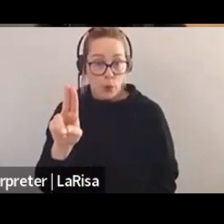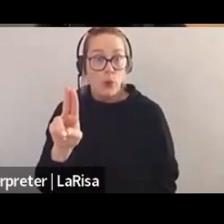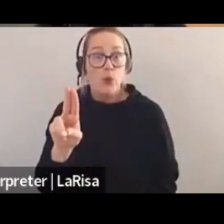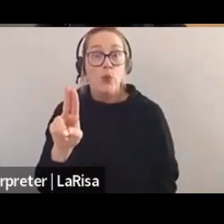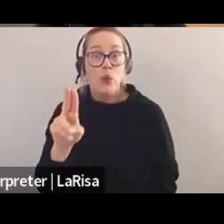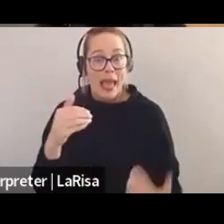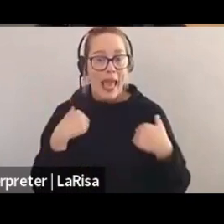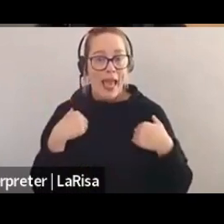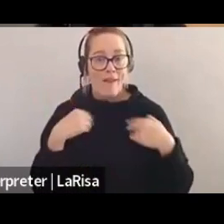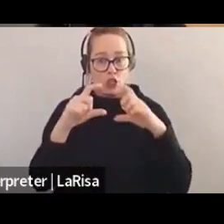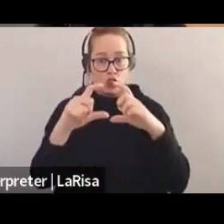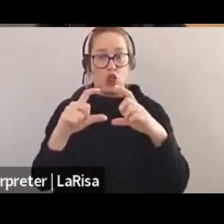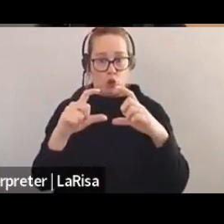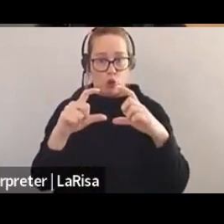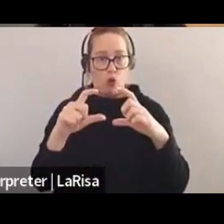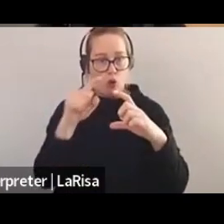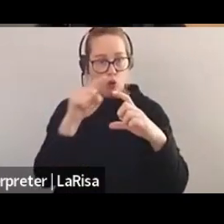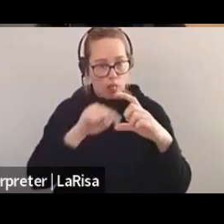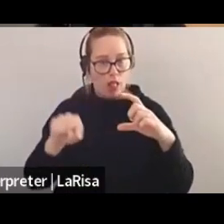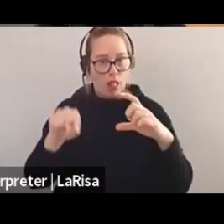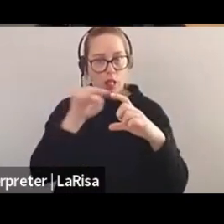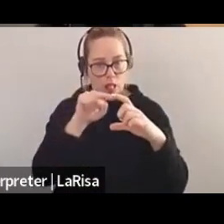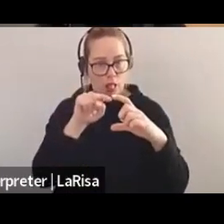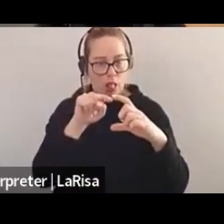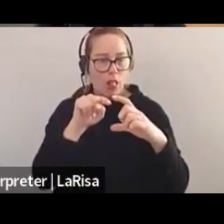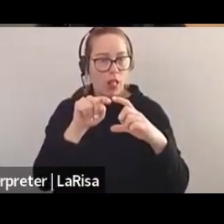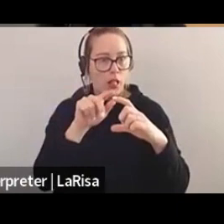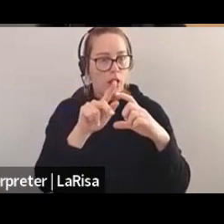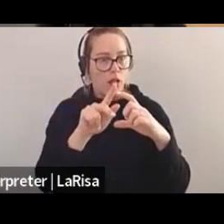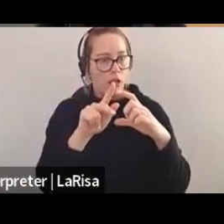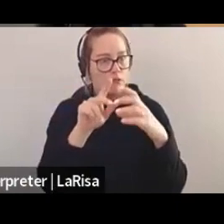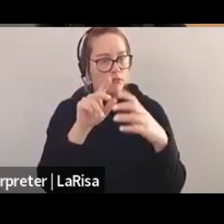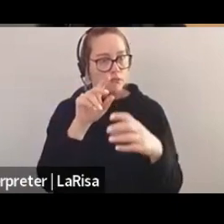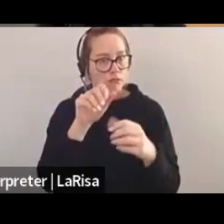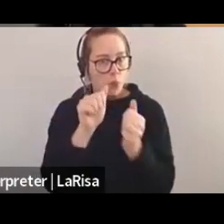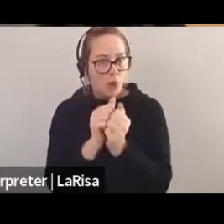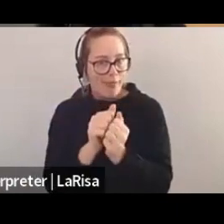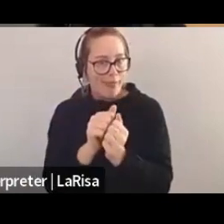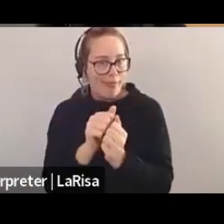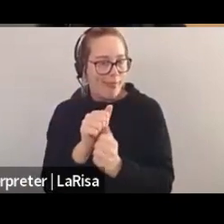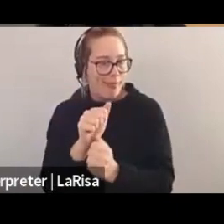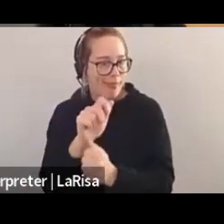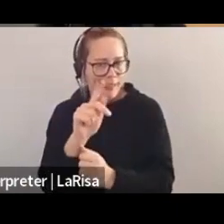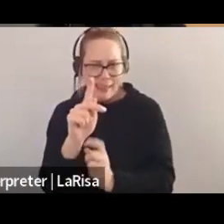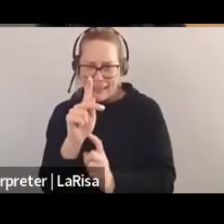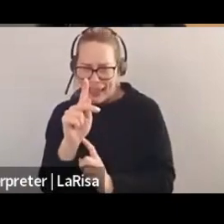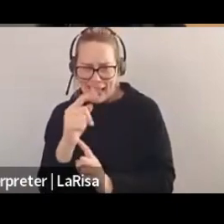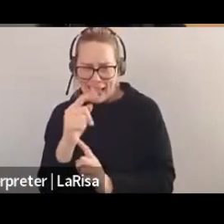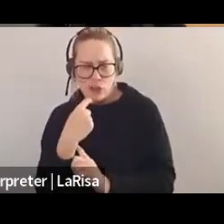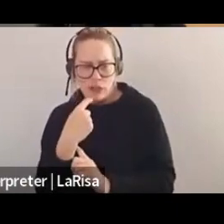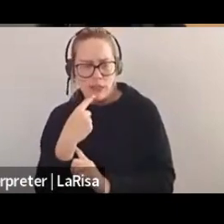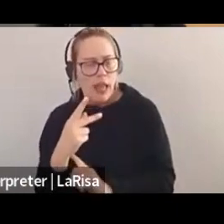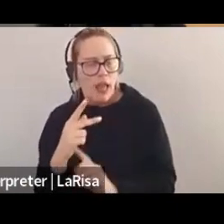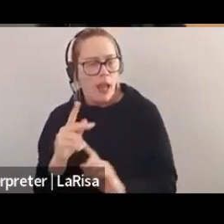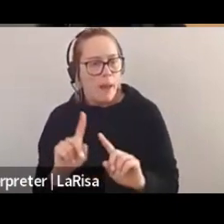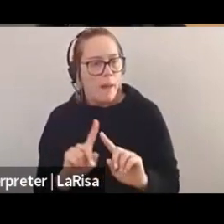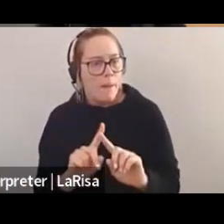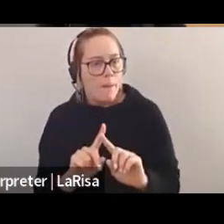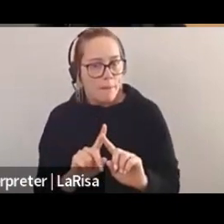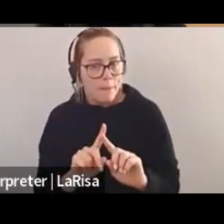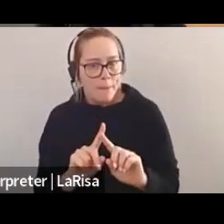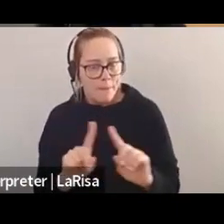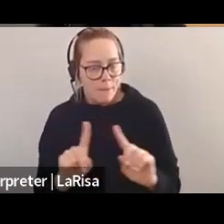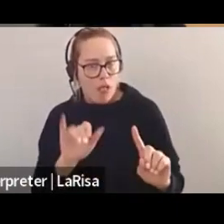package, and there's a little Circle K on there also as well. And so just looking at the ingredients, there's